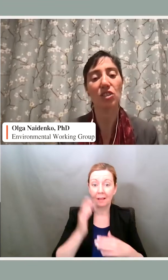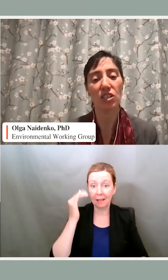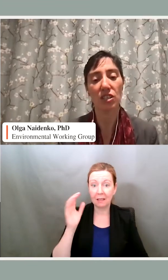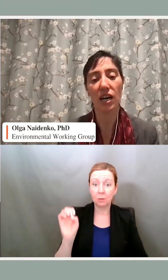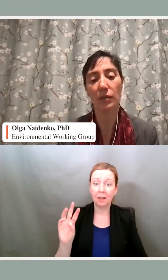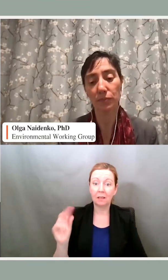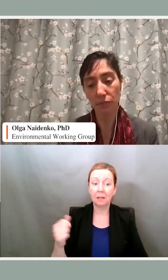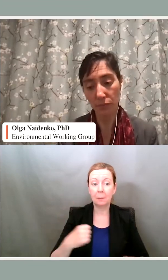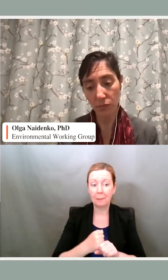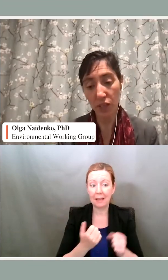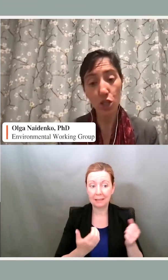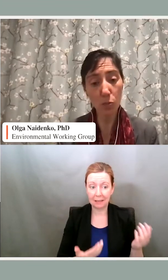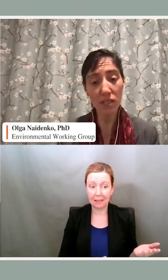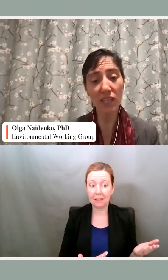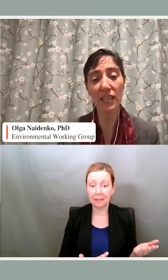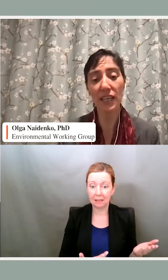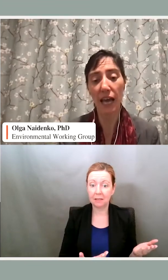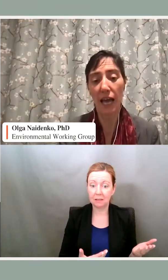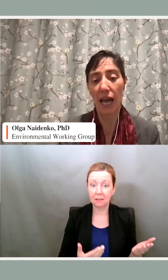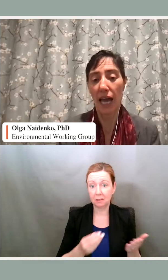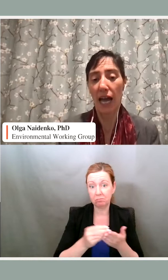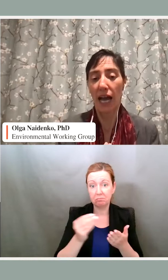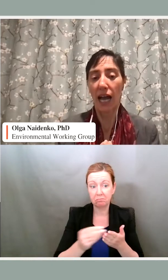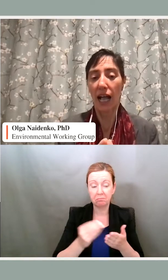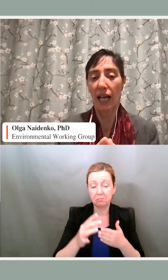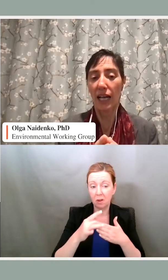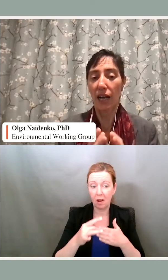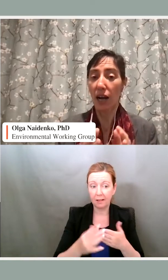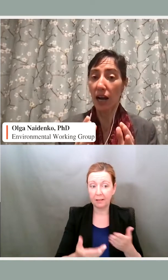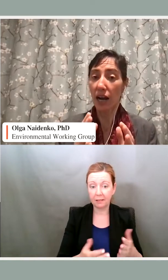creates this shopper's guide